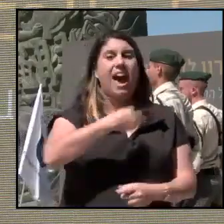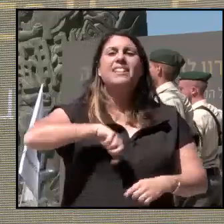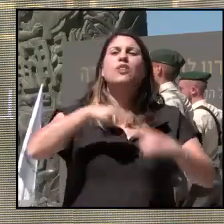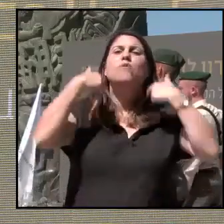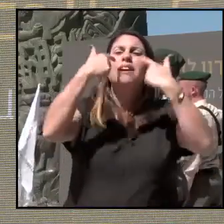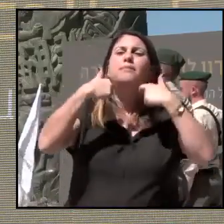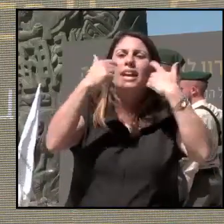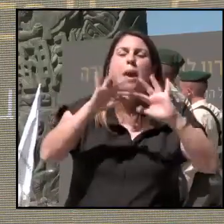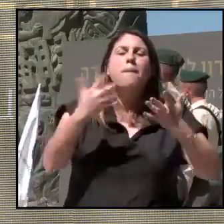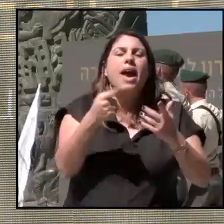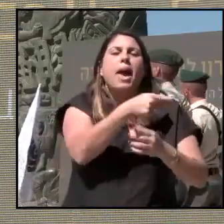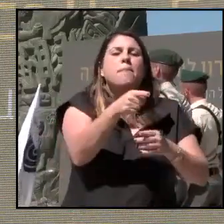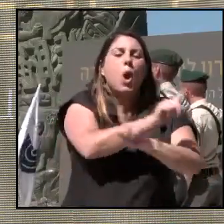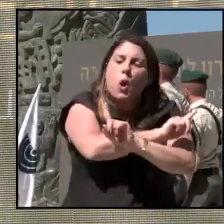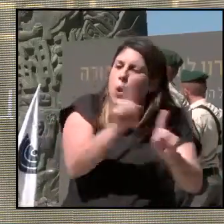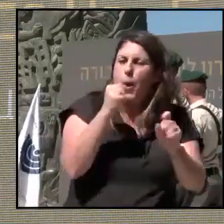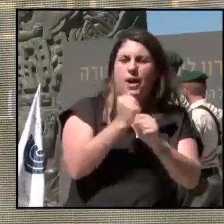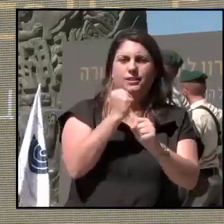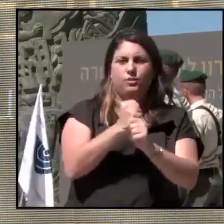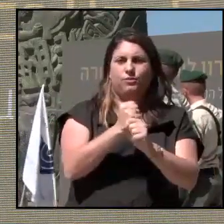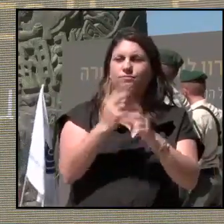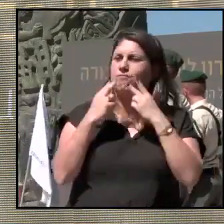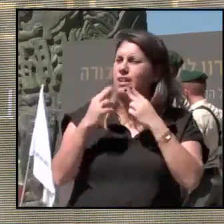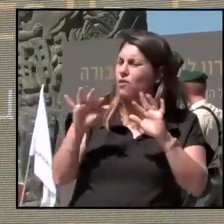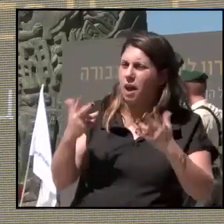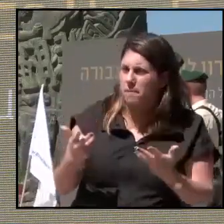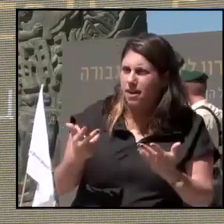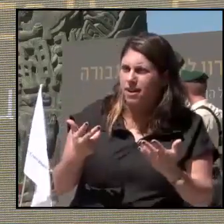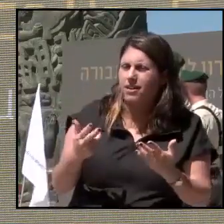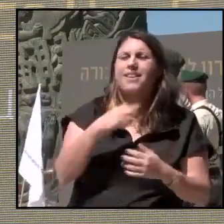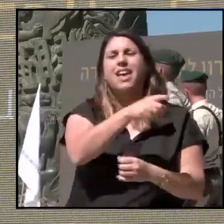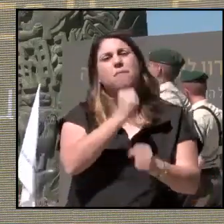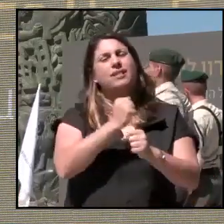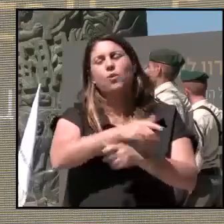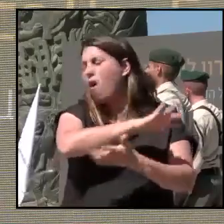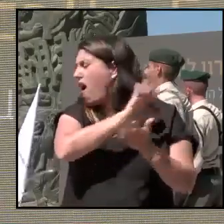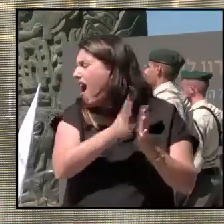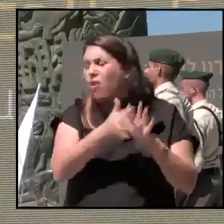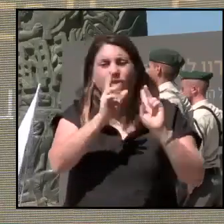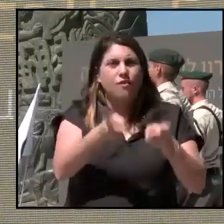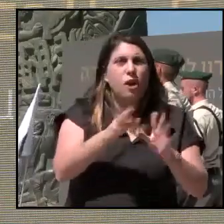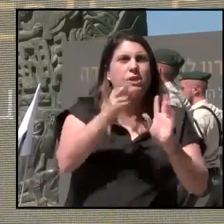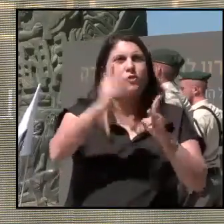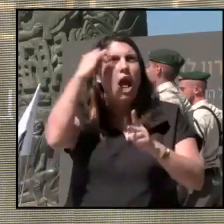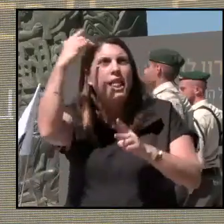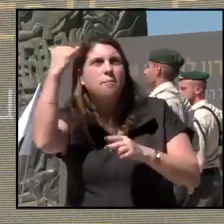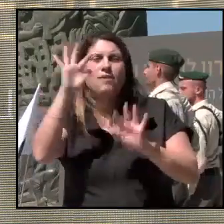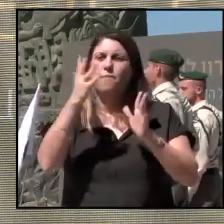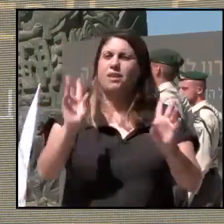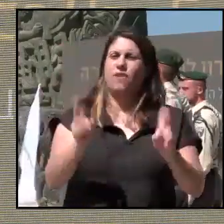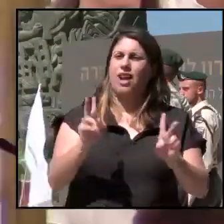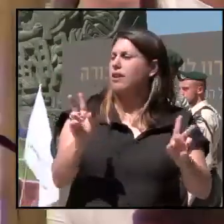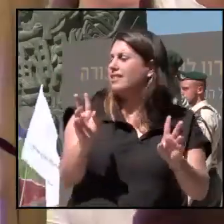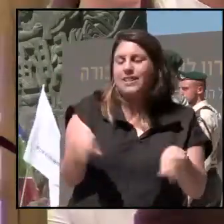what didn't they do? The answer is, they did everything imaginable and unimaginable as